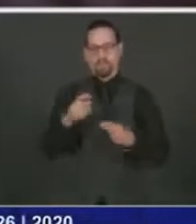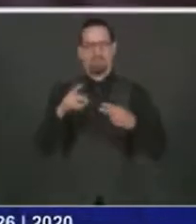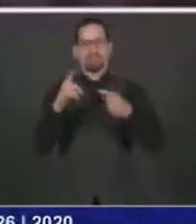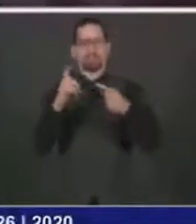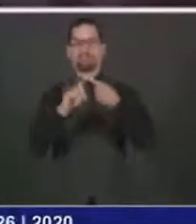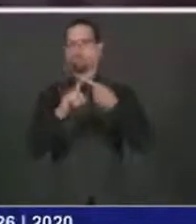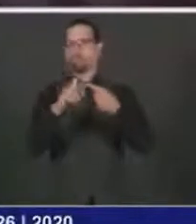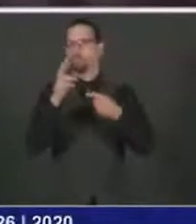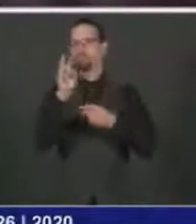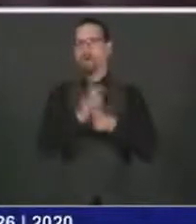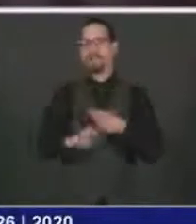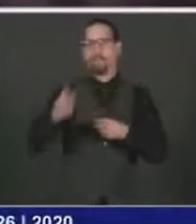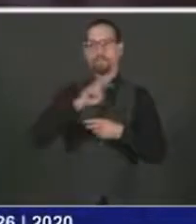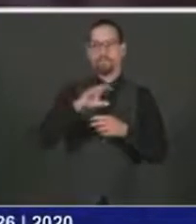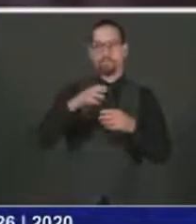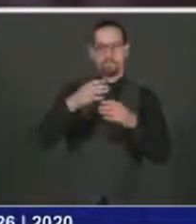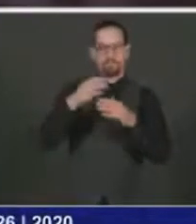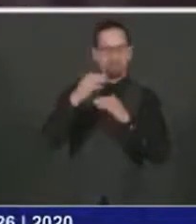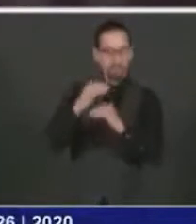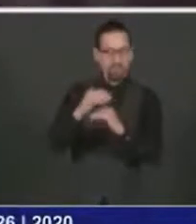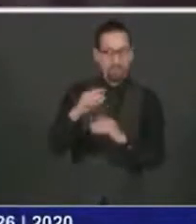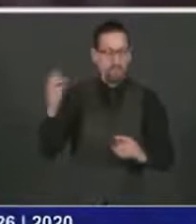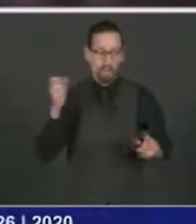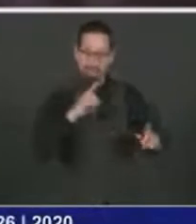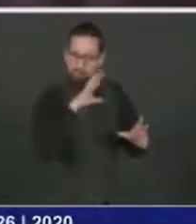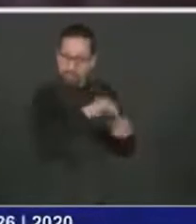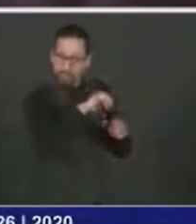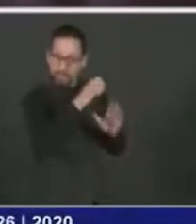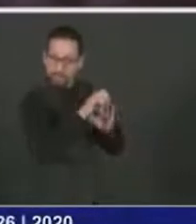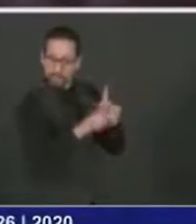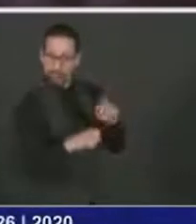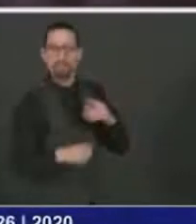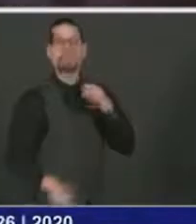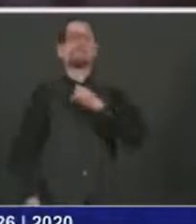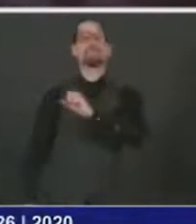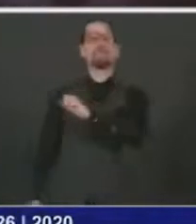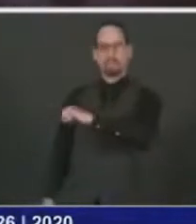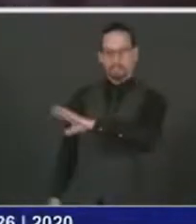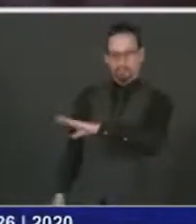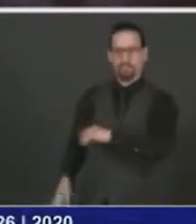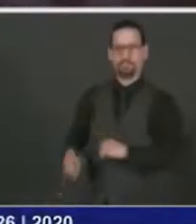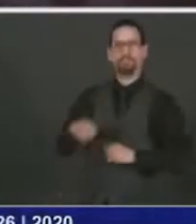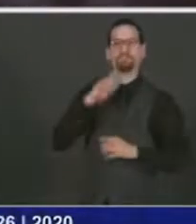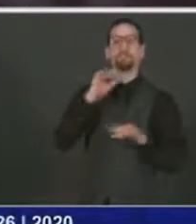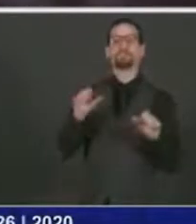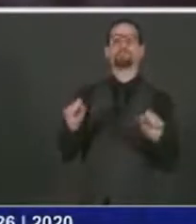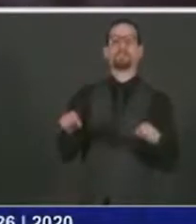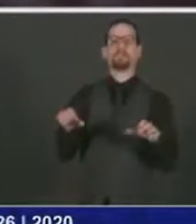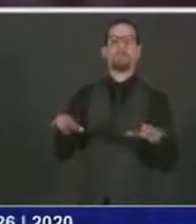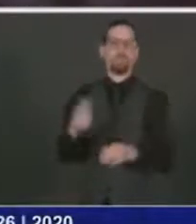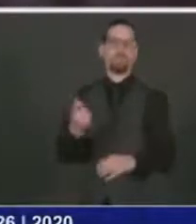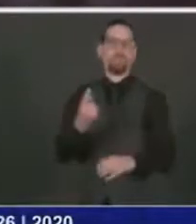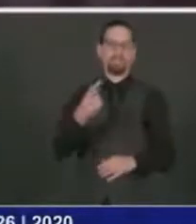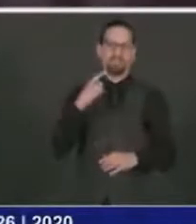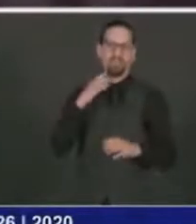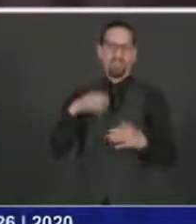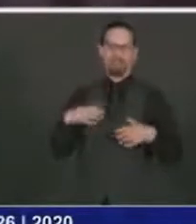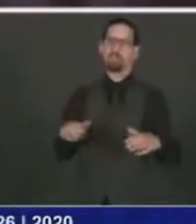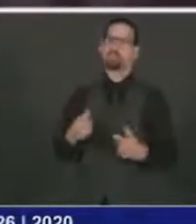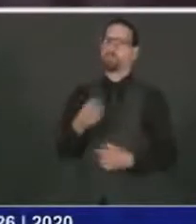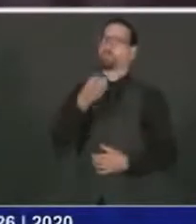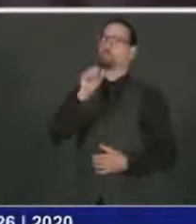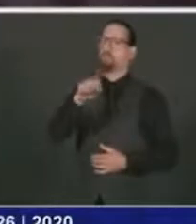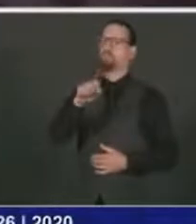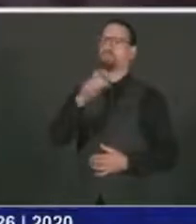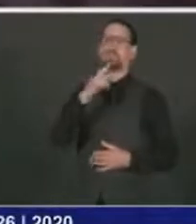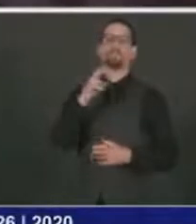Exactly, meaning involving these states. We talked about that the other day. We are likely to do something around that. In fact, I want to do something around travel